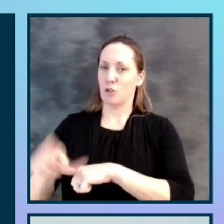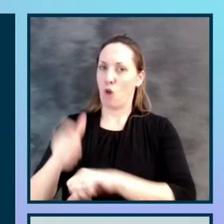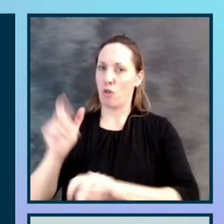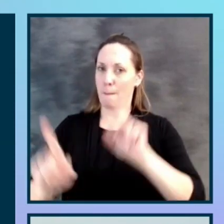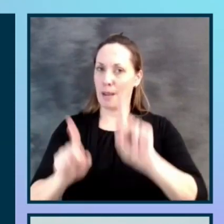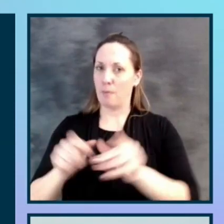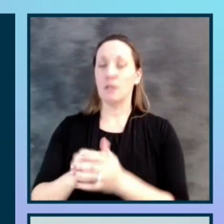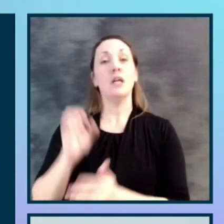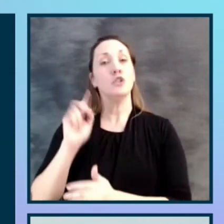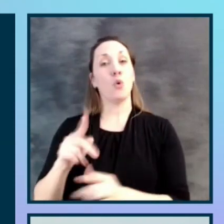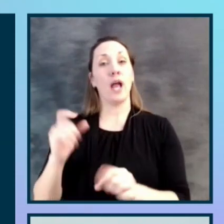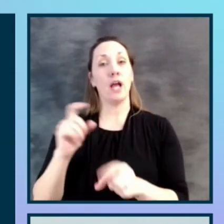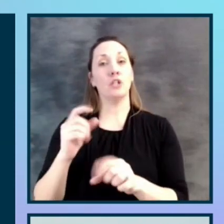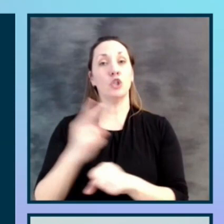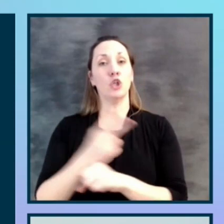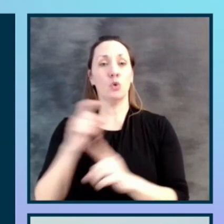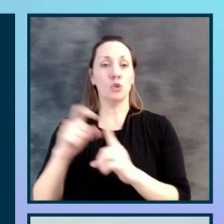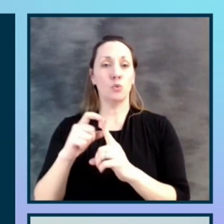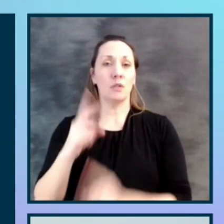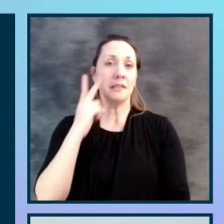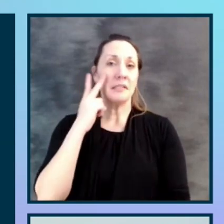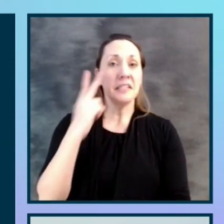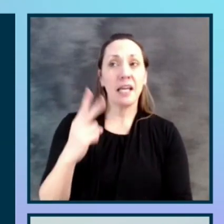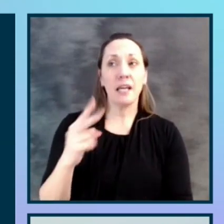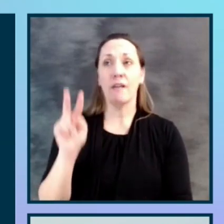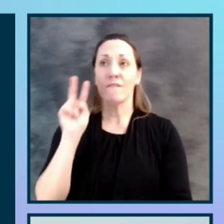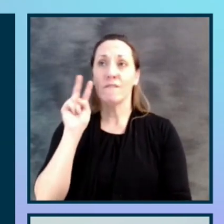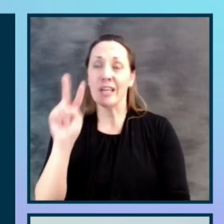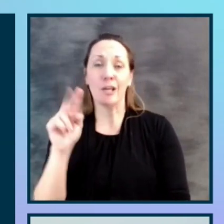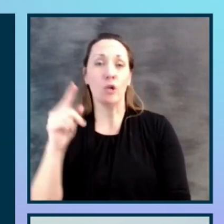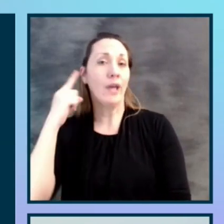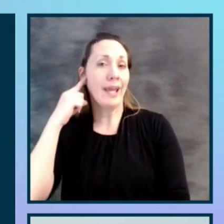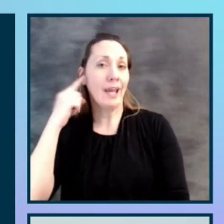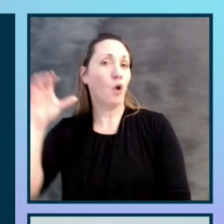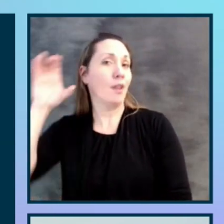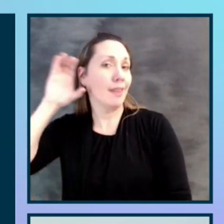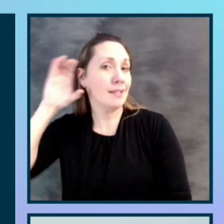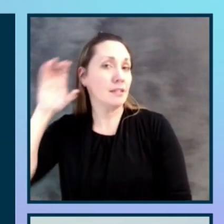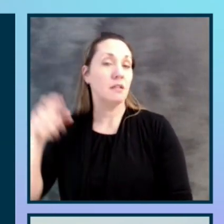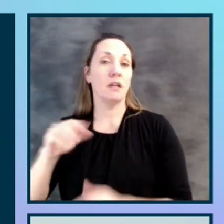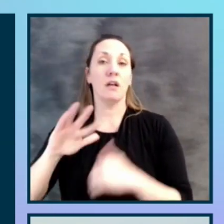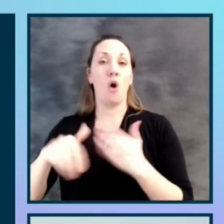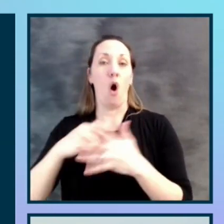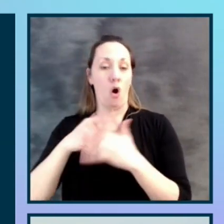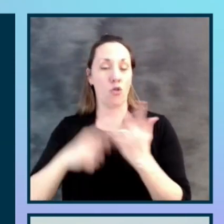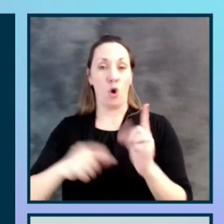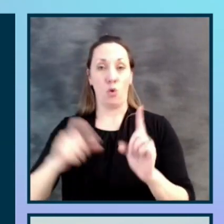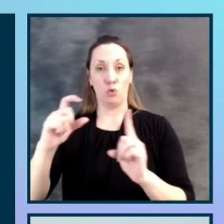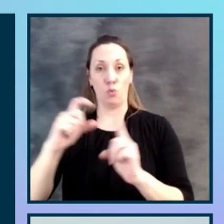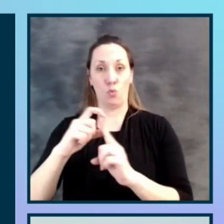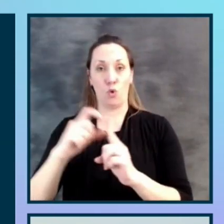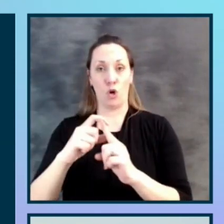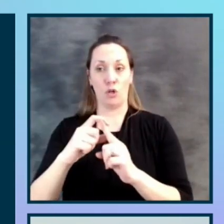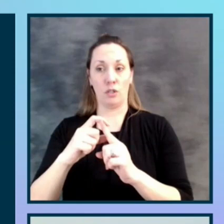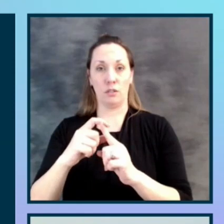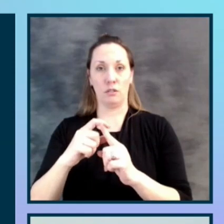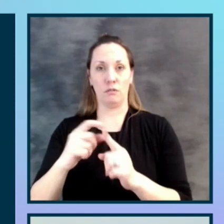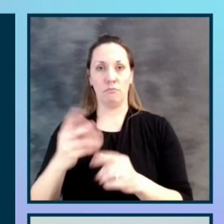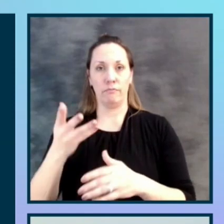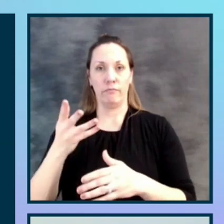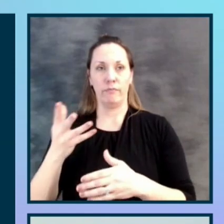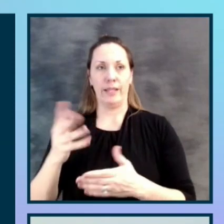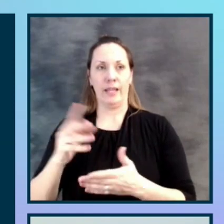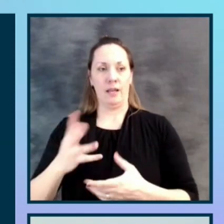to use words like see, view, hear, listen, and all those words imply action, not insult.